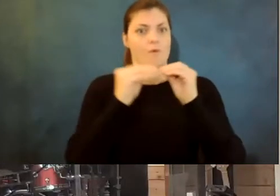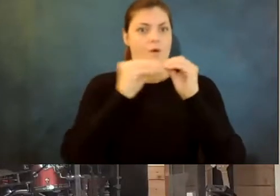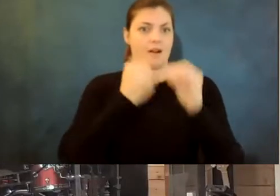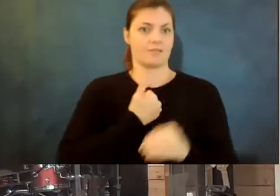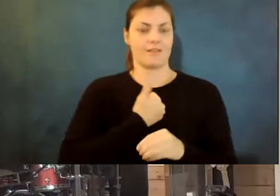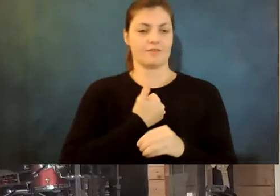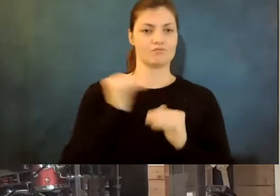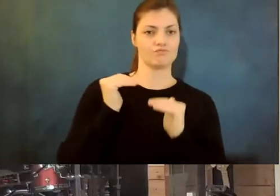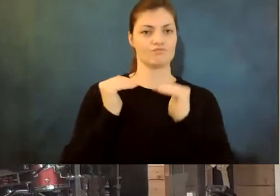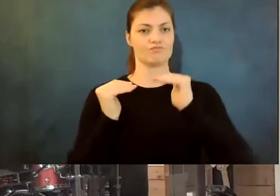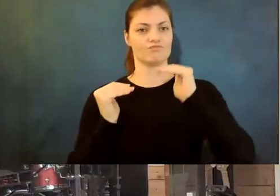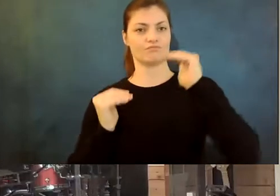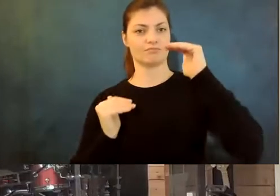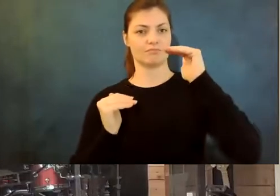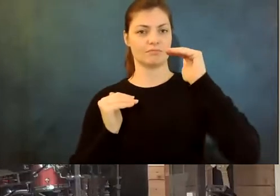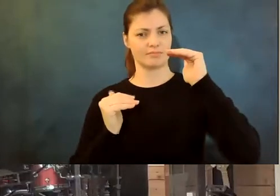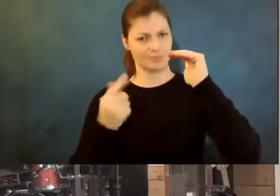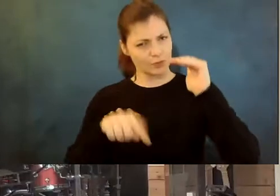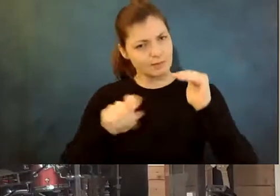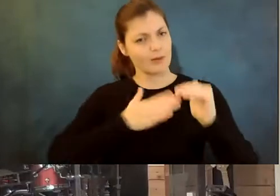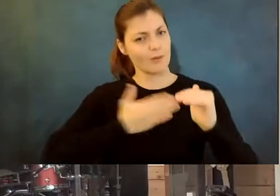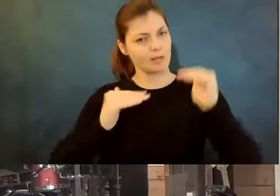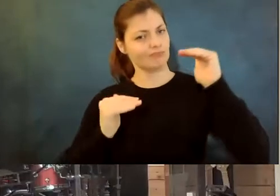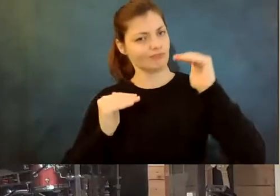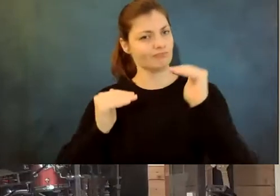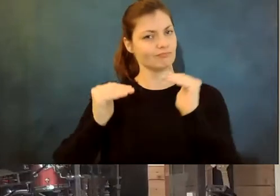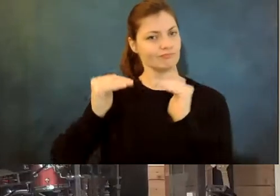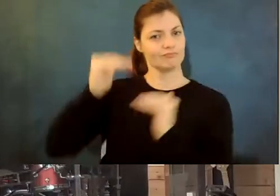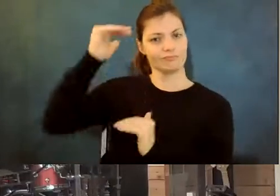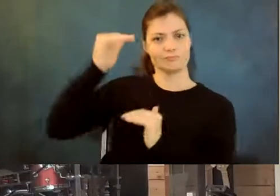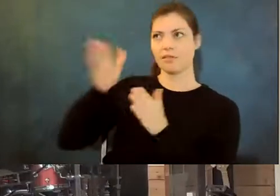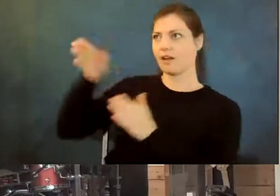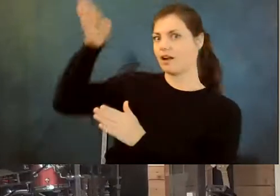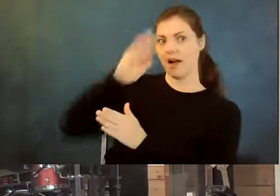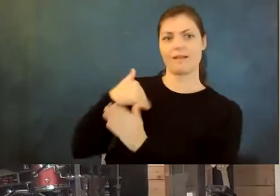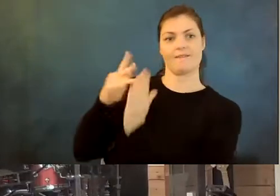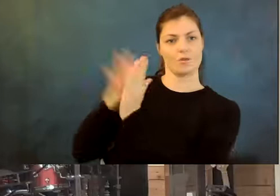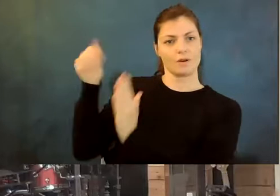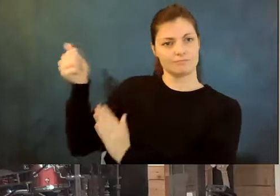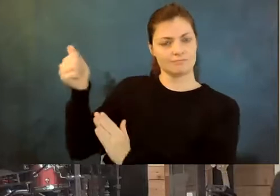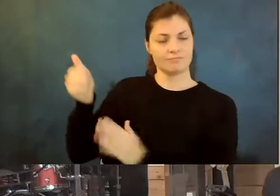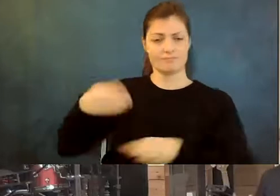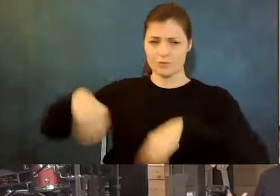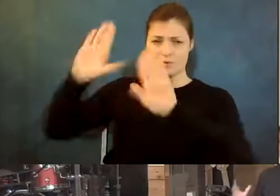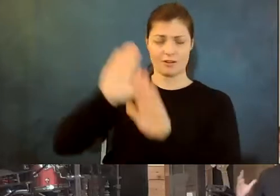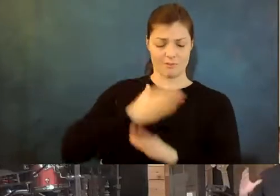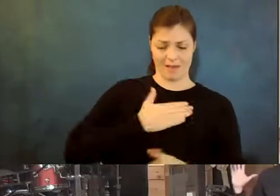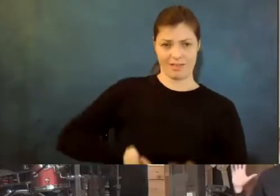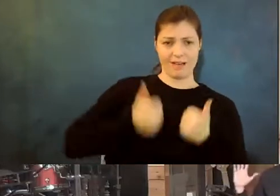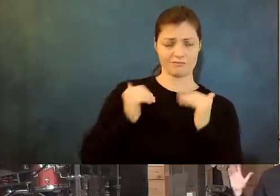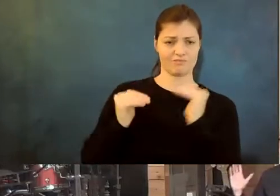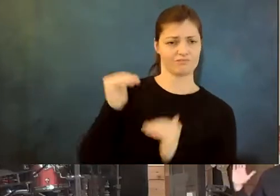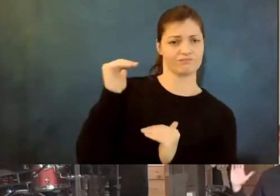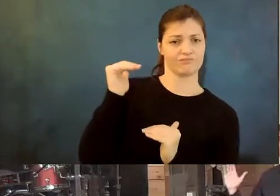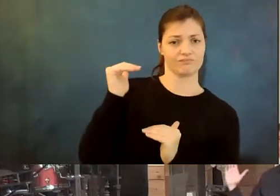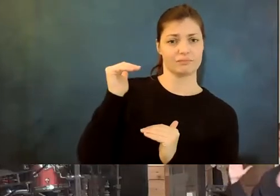him. We won't decrease enough to get more increase of him. If you will surrender your life to him, let me tell you something. I